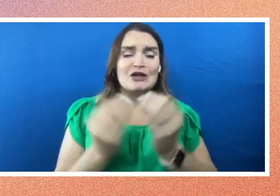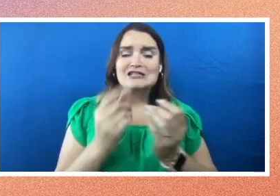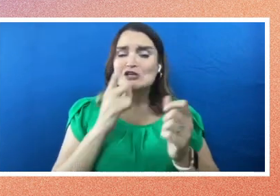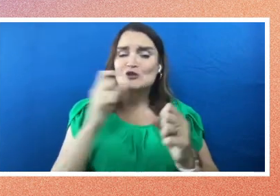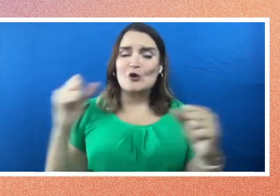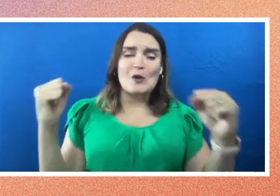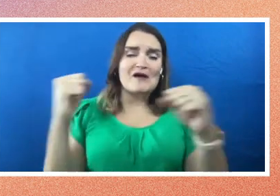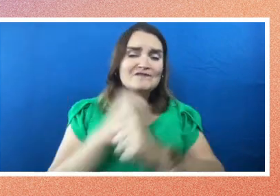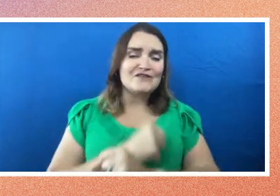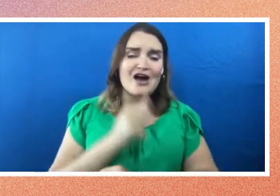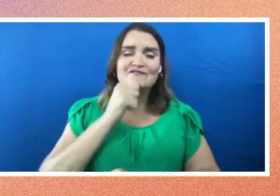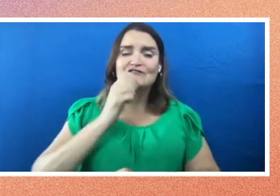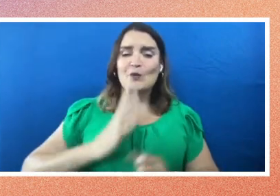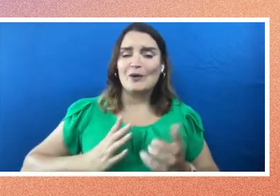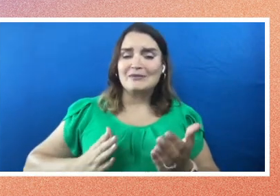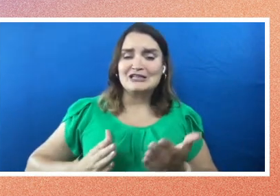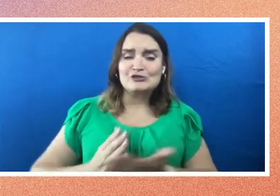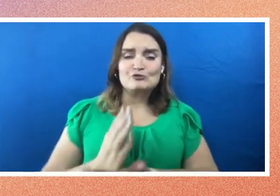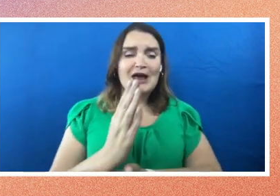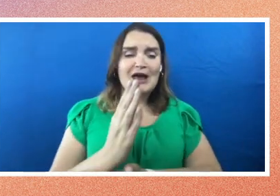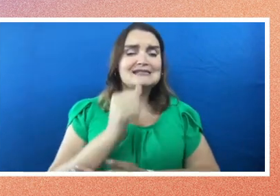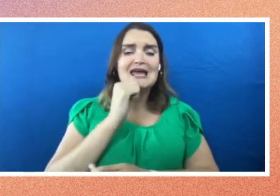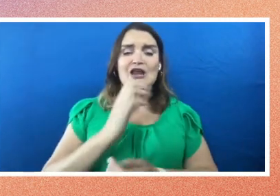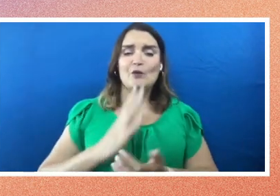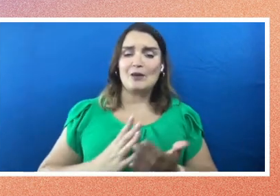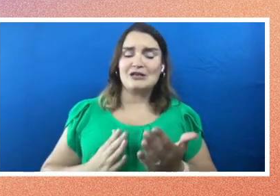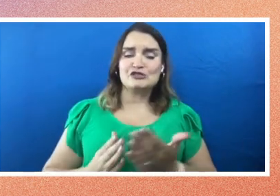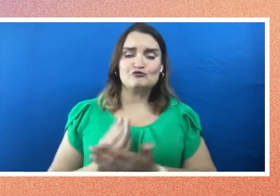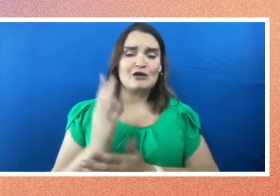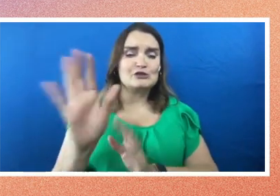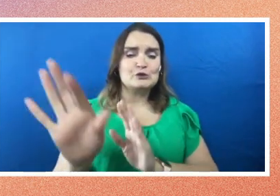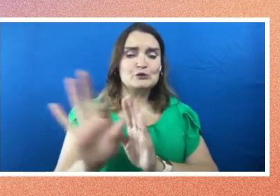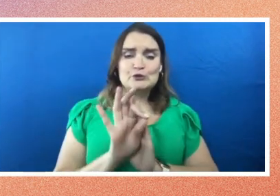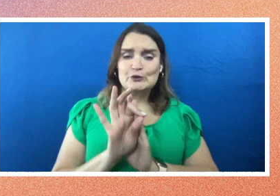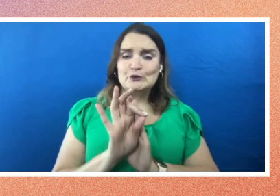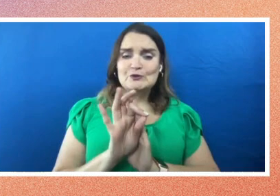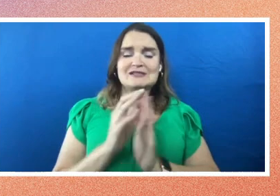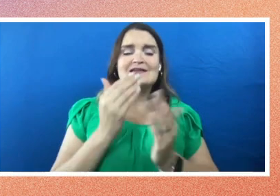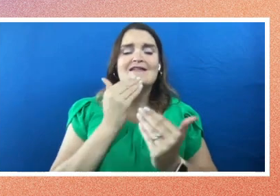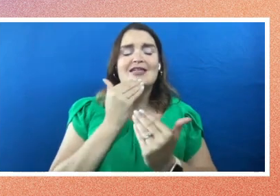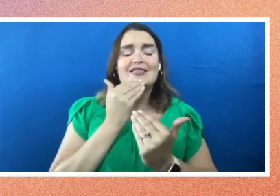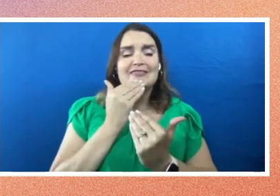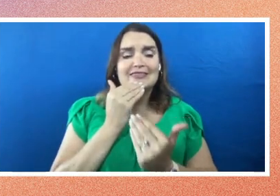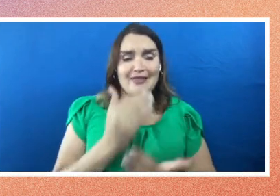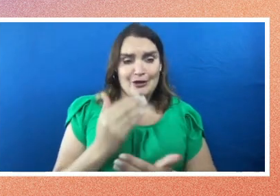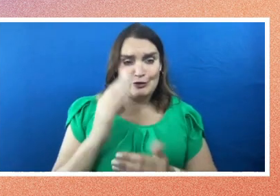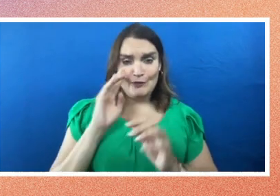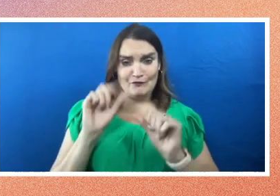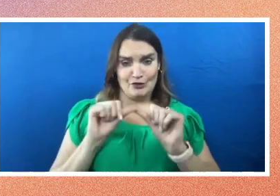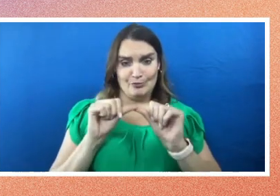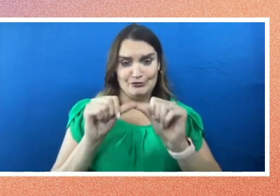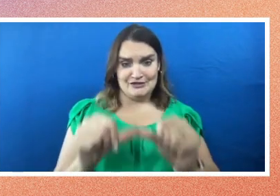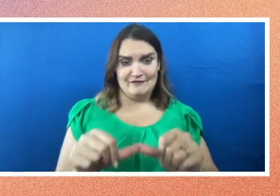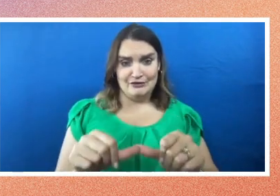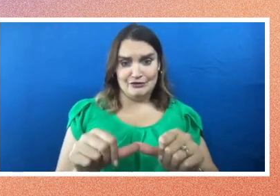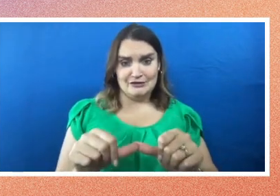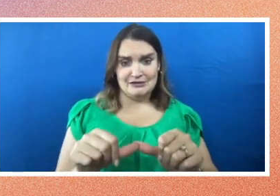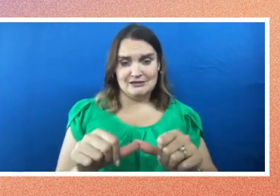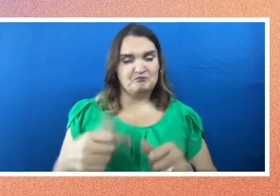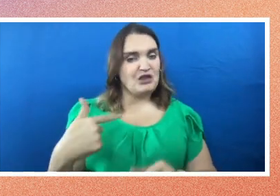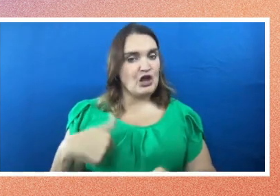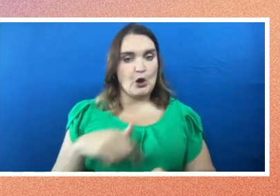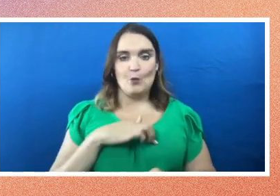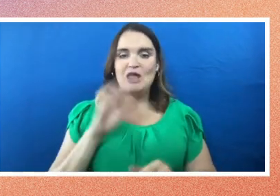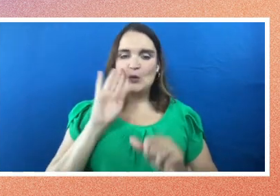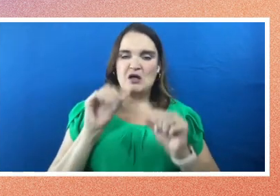rights and women's right to choose, thank you for your perseverance. We're gonna keep fighting